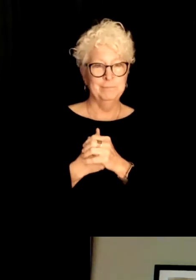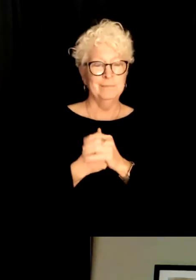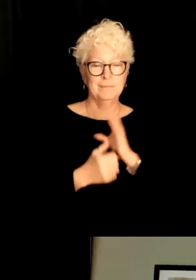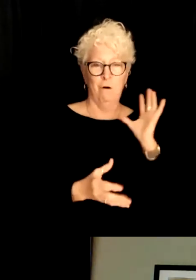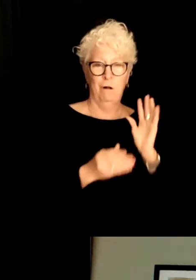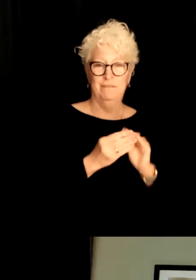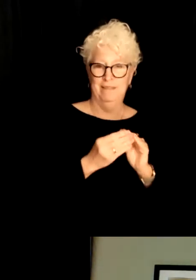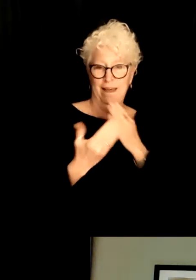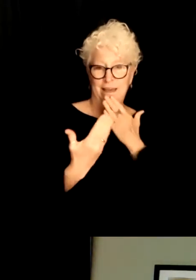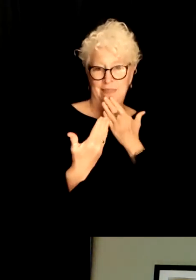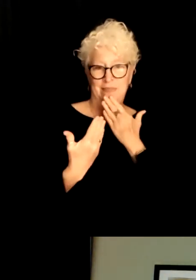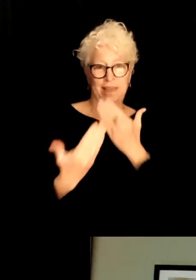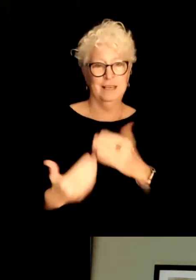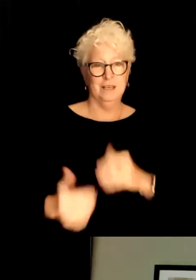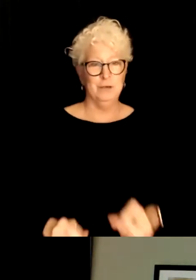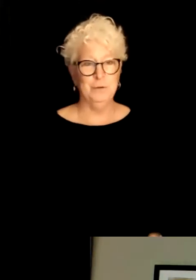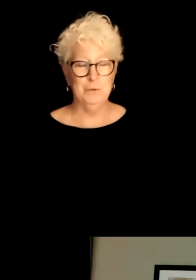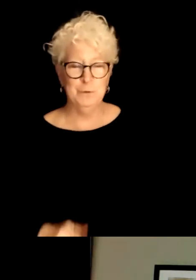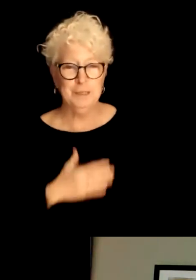to you. So, thank you.